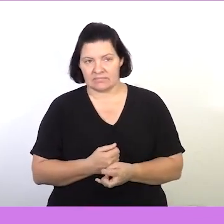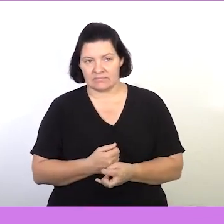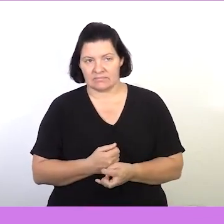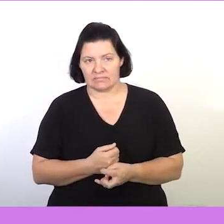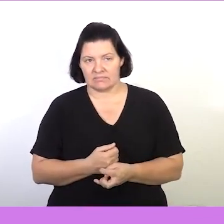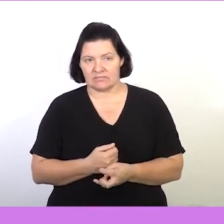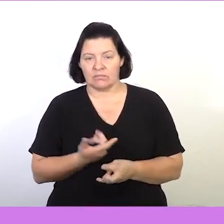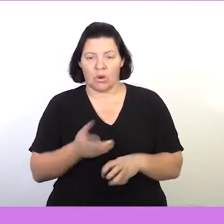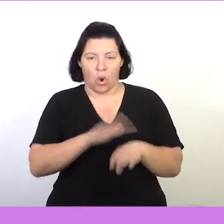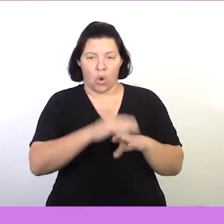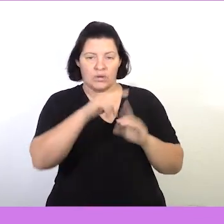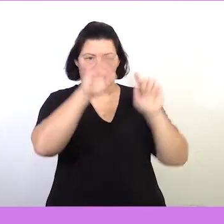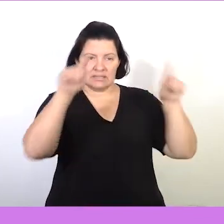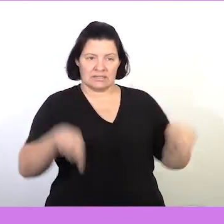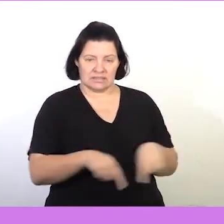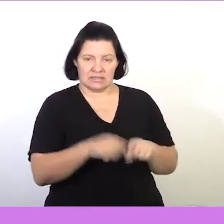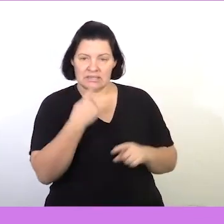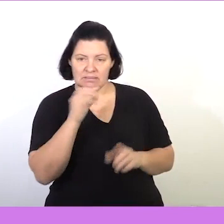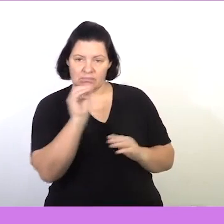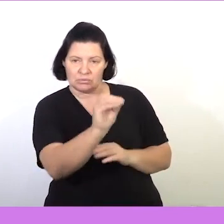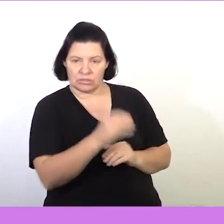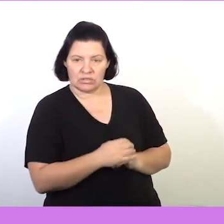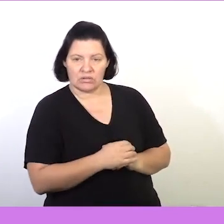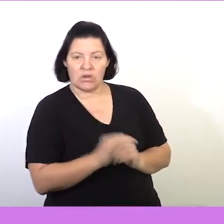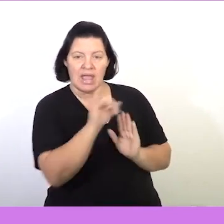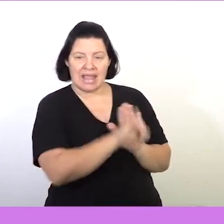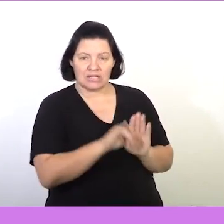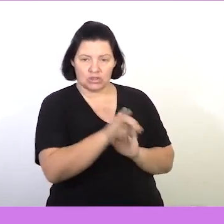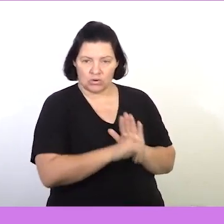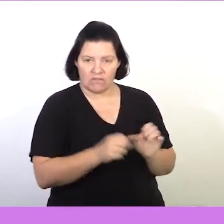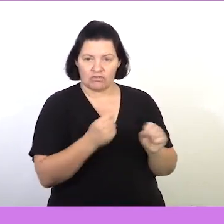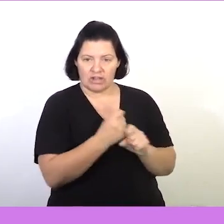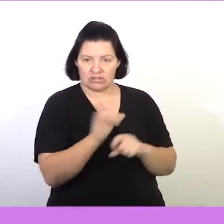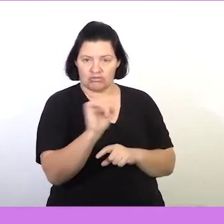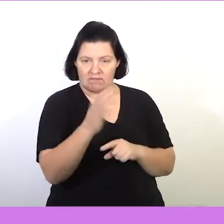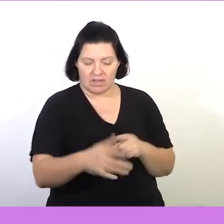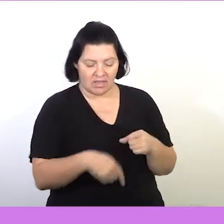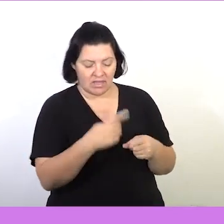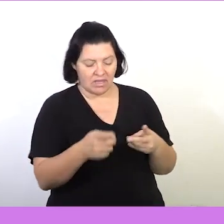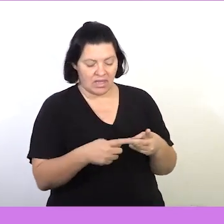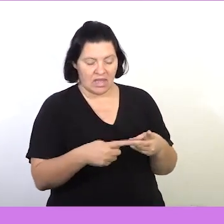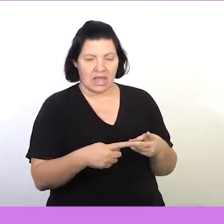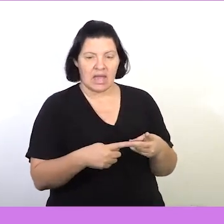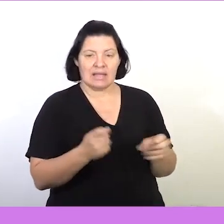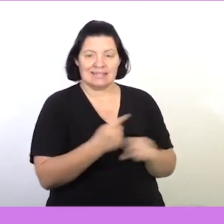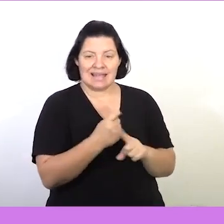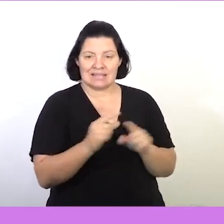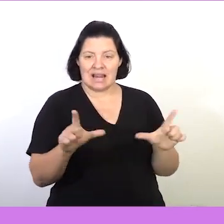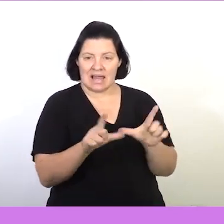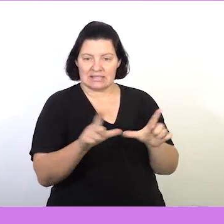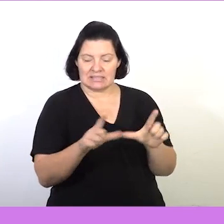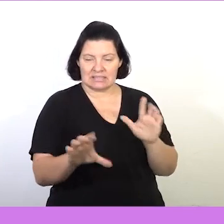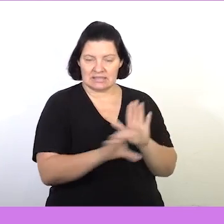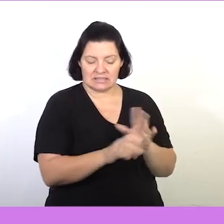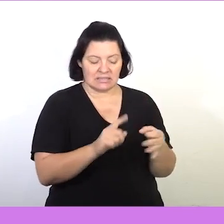it on the income and expenditure statement. So therefore, your insurance for the taxi driver, the taxi license